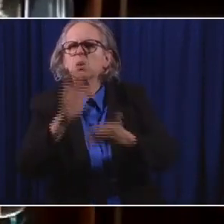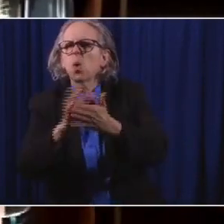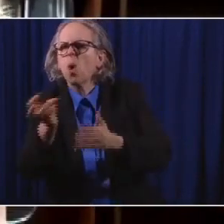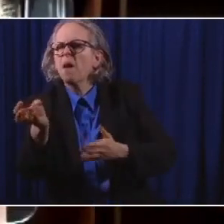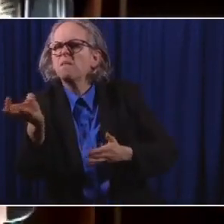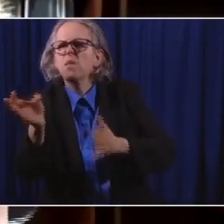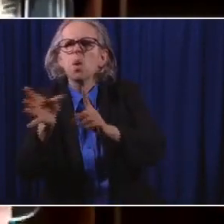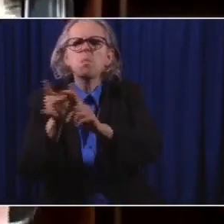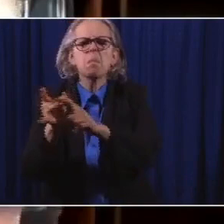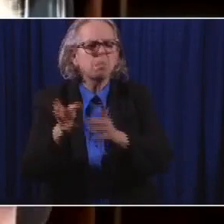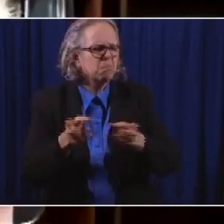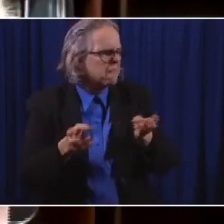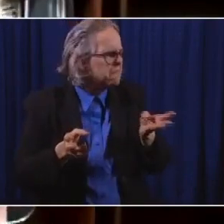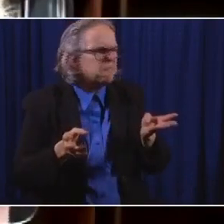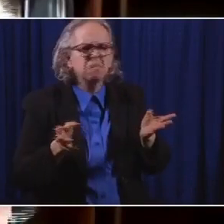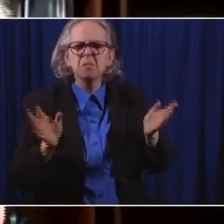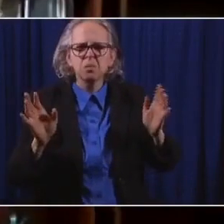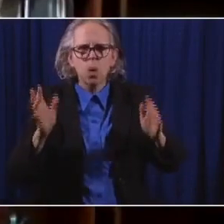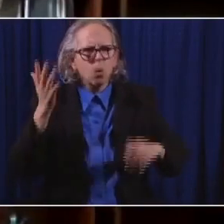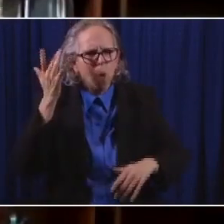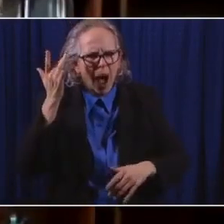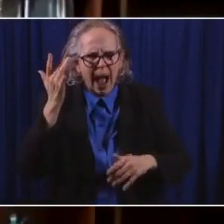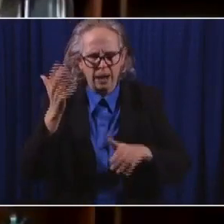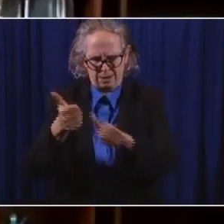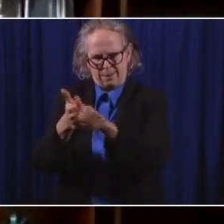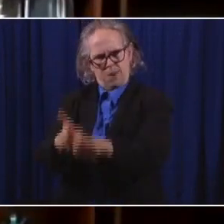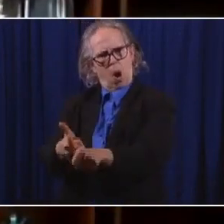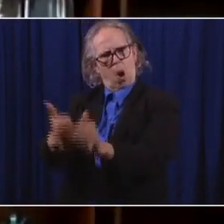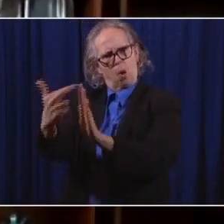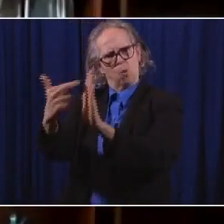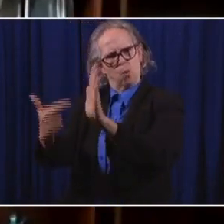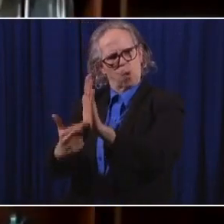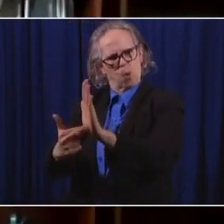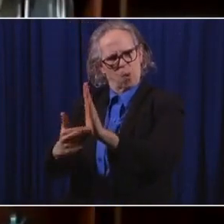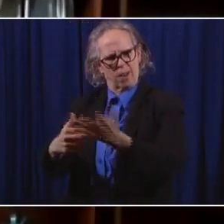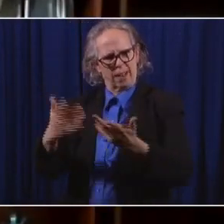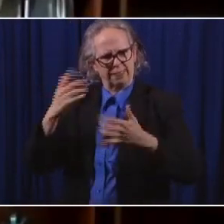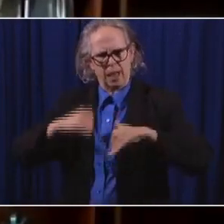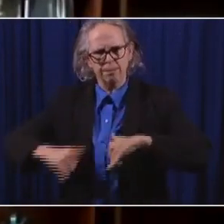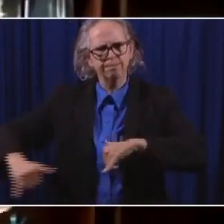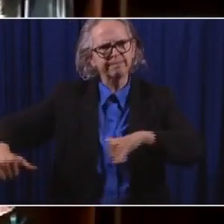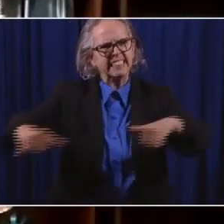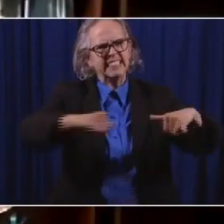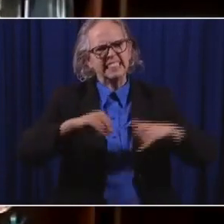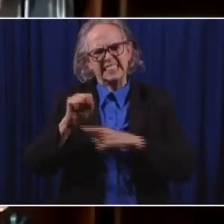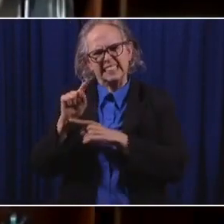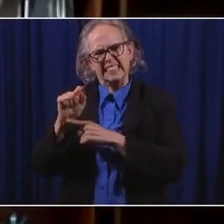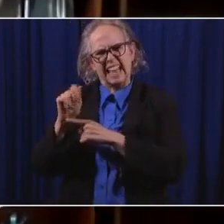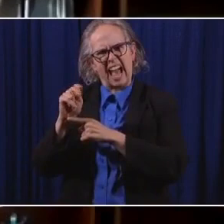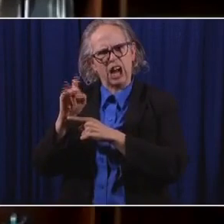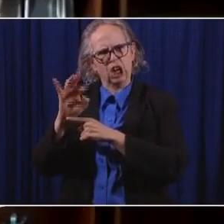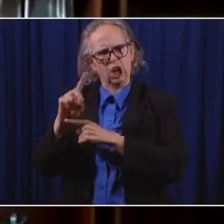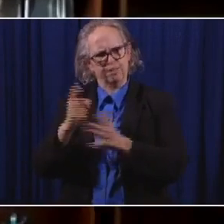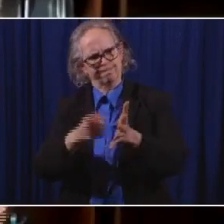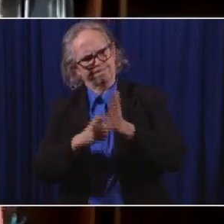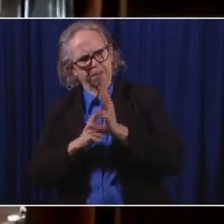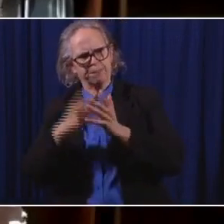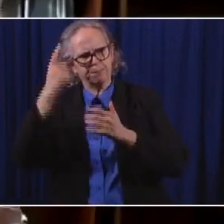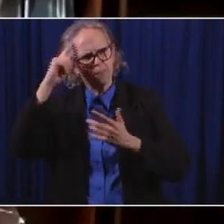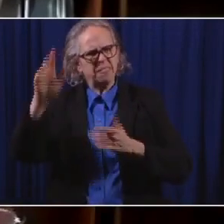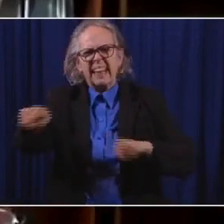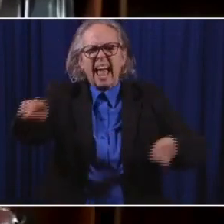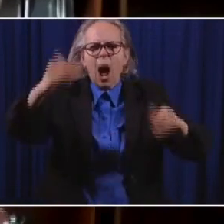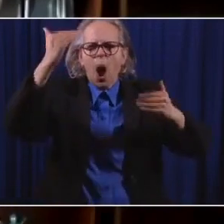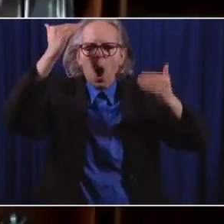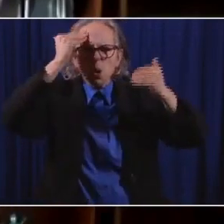to those standards that we know work. We know what keeps this virus at bay. It's there. If you let your guard down, it